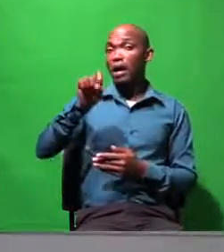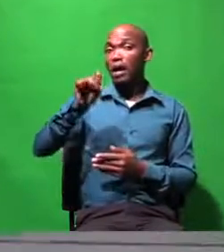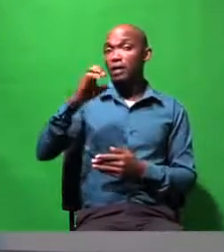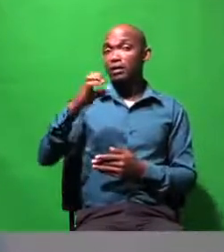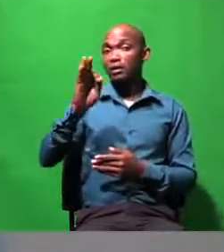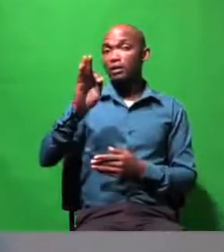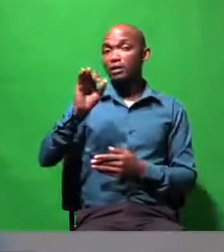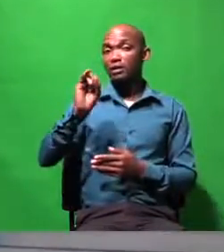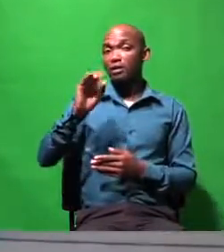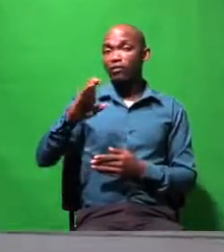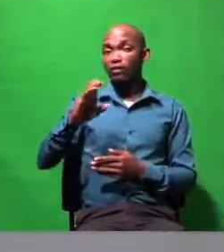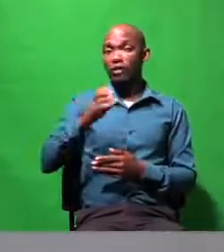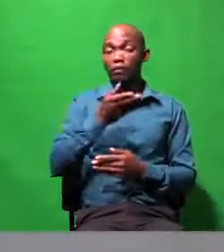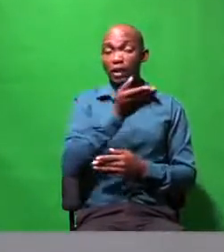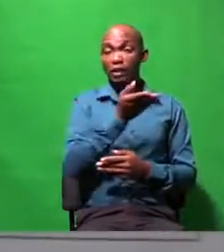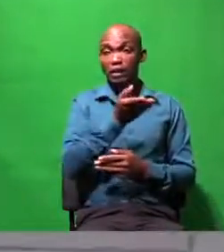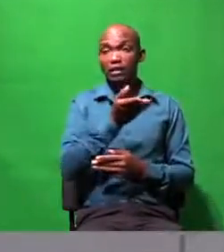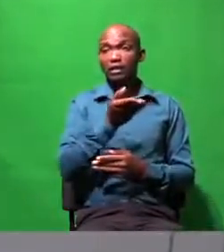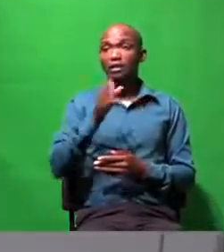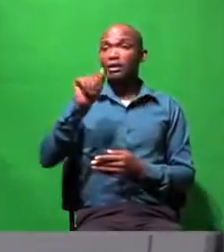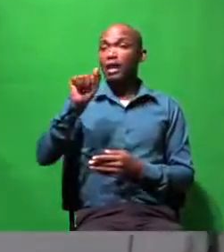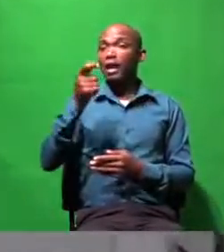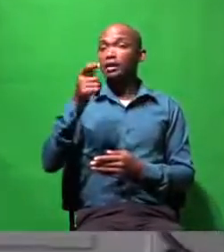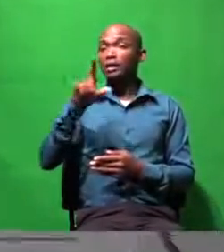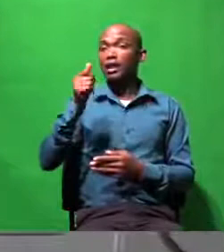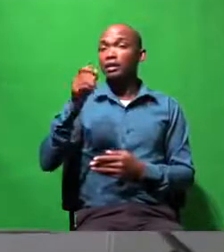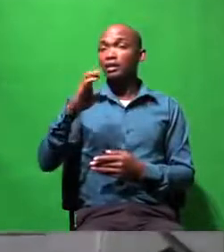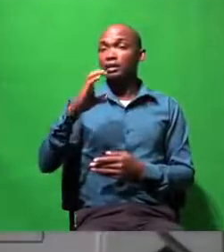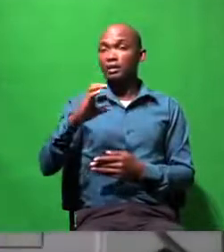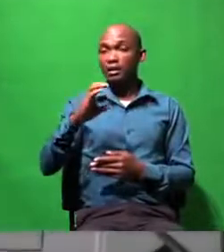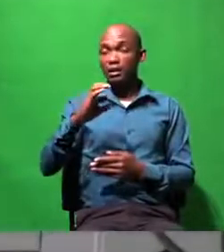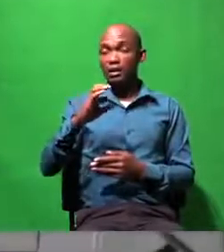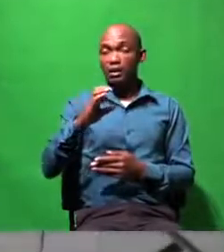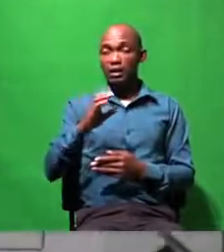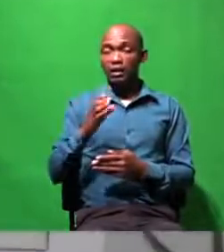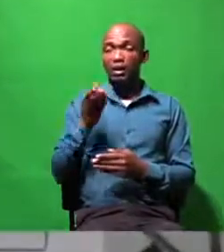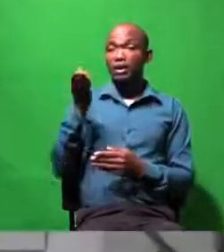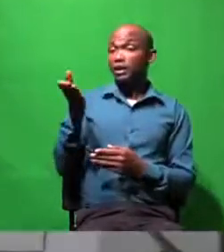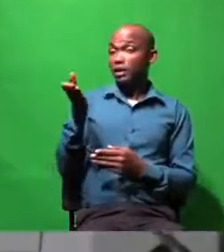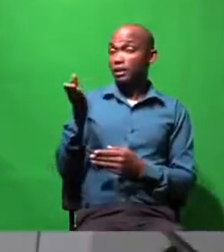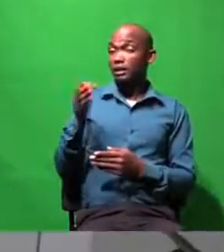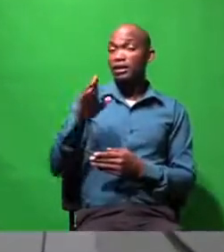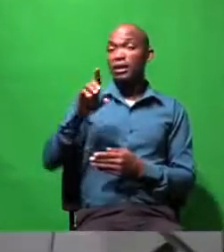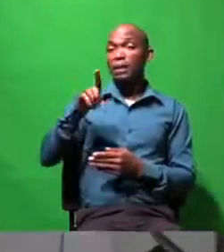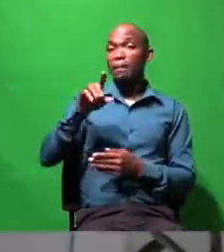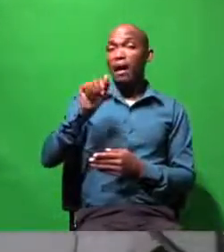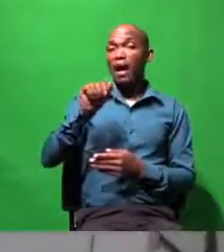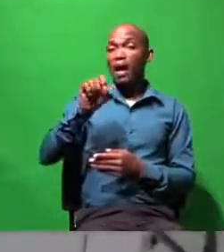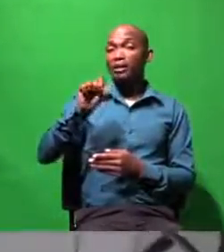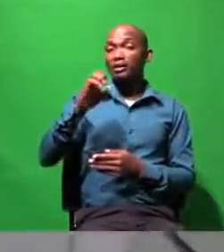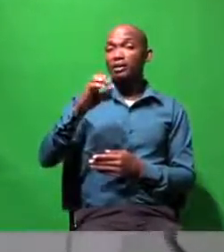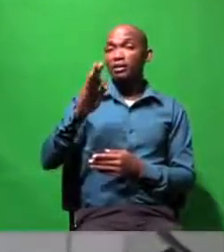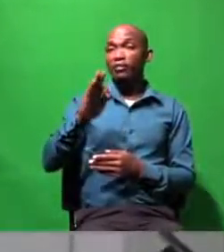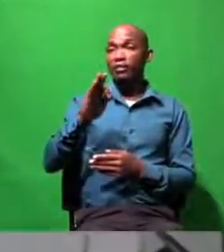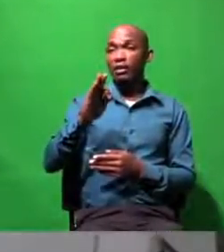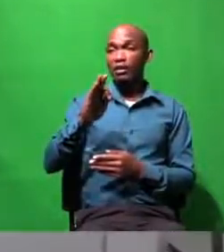this is the Atlantic Ocean, and this across, and this is a Pacific Ocean, and this one,